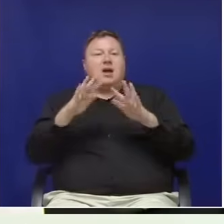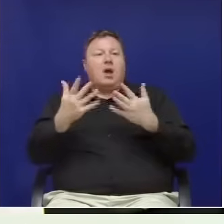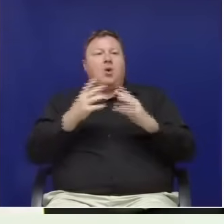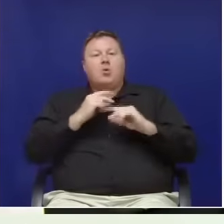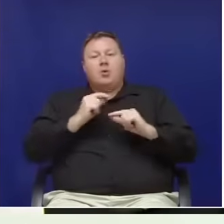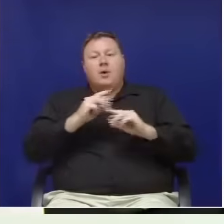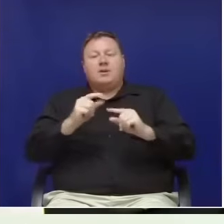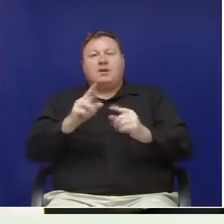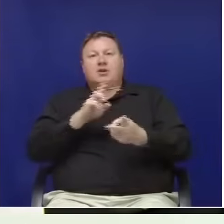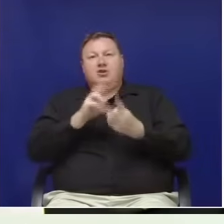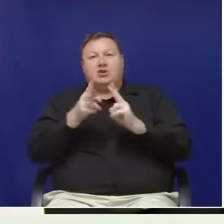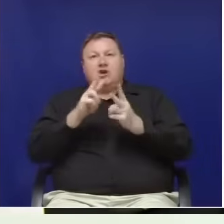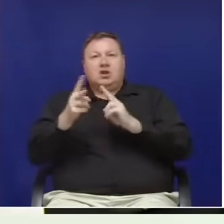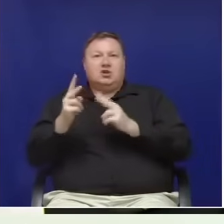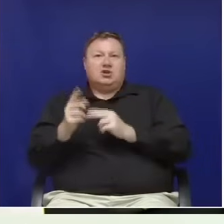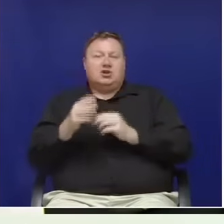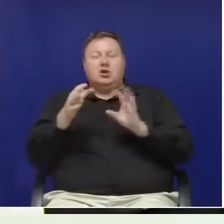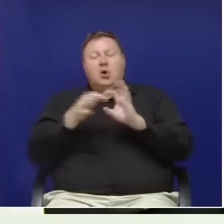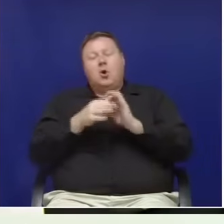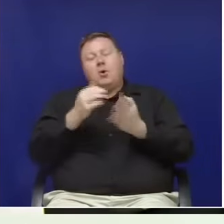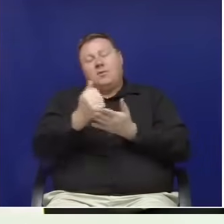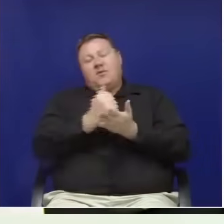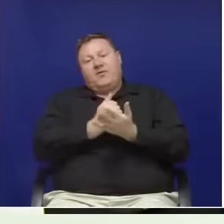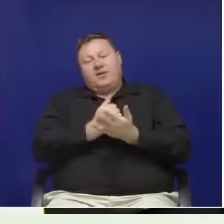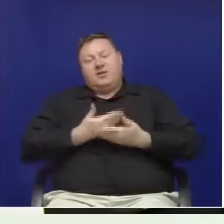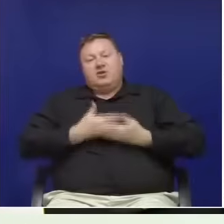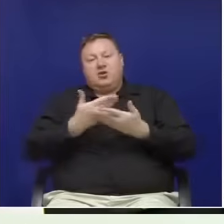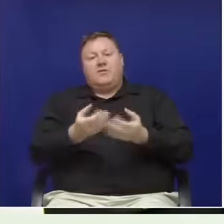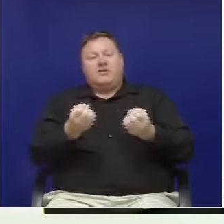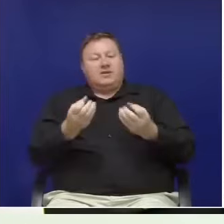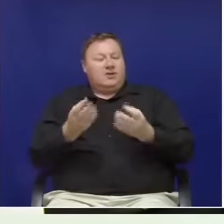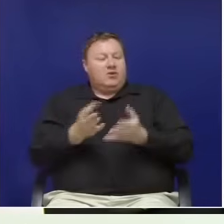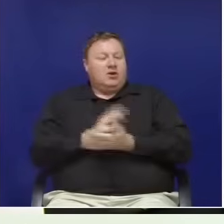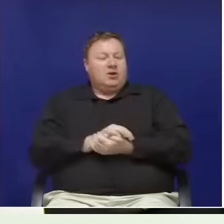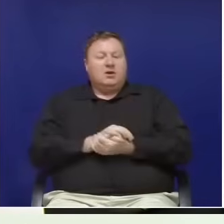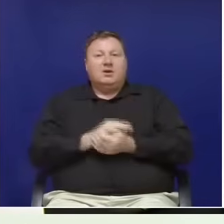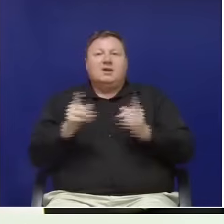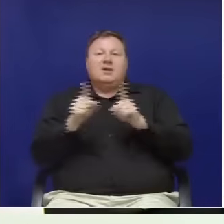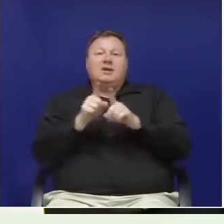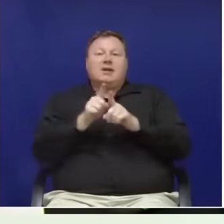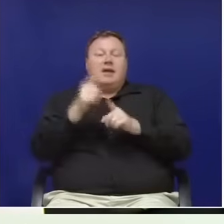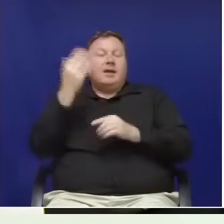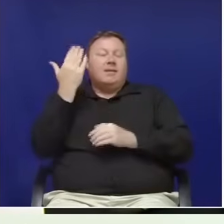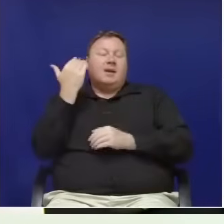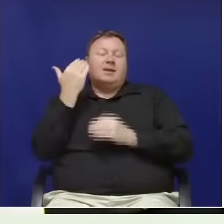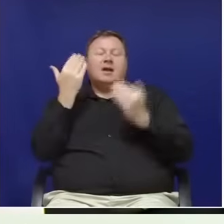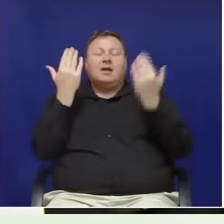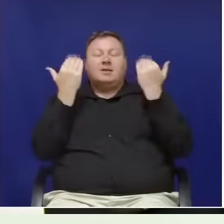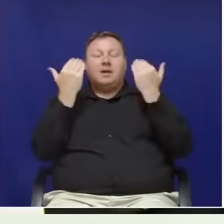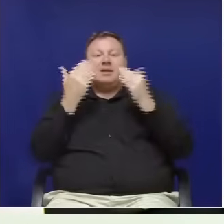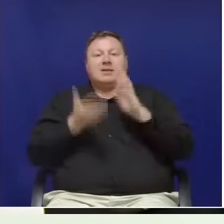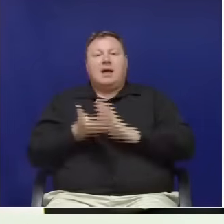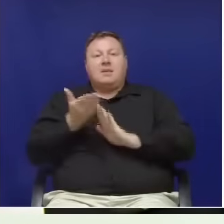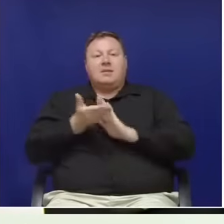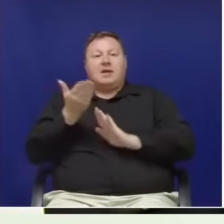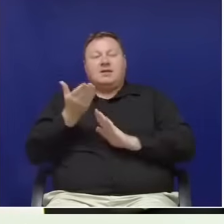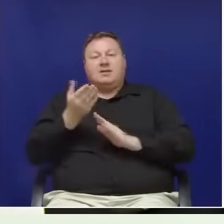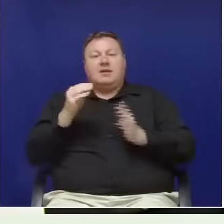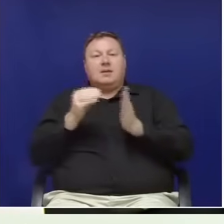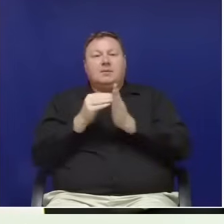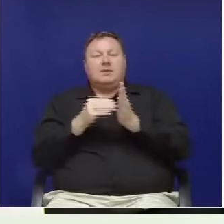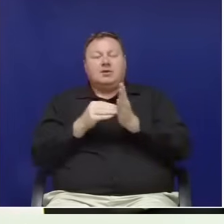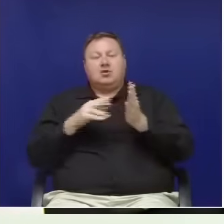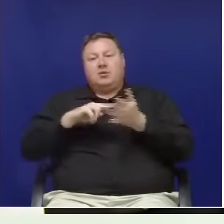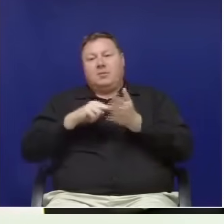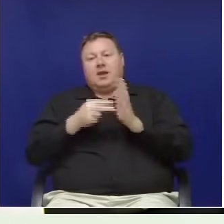we are changing the face of Home Affairs civic service delivery. We are also expecting updated implementation plans from